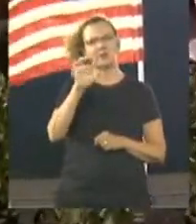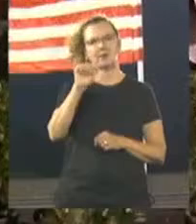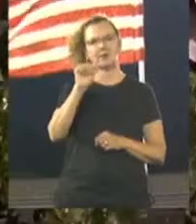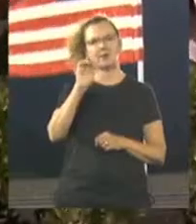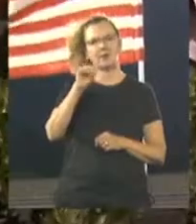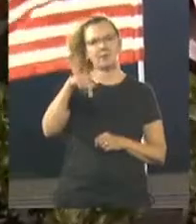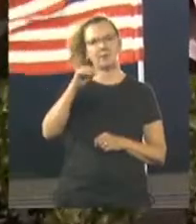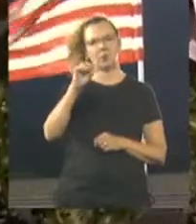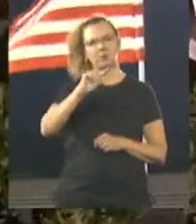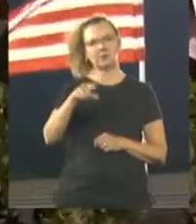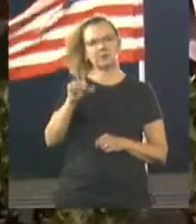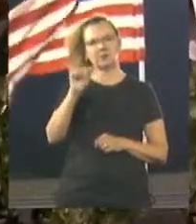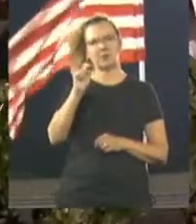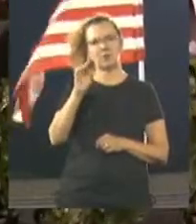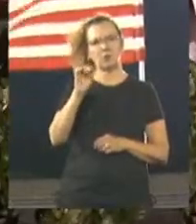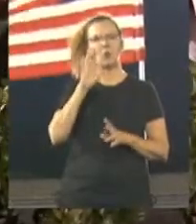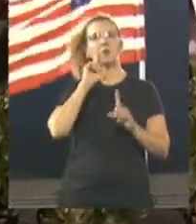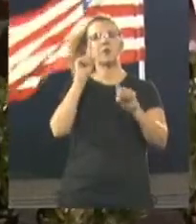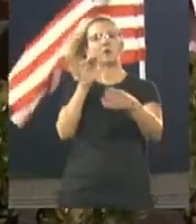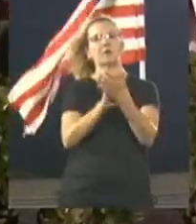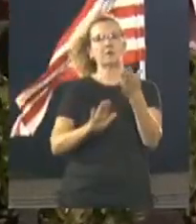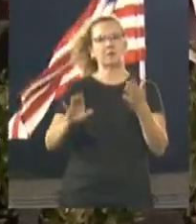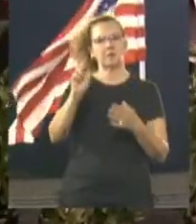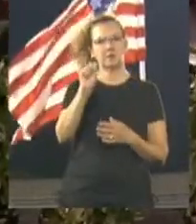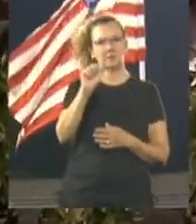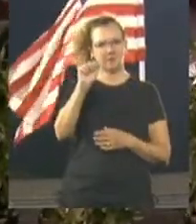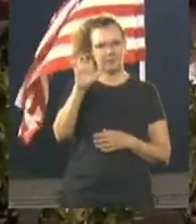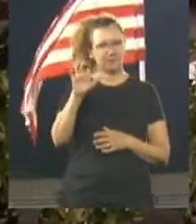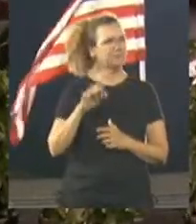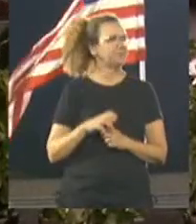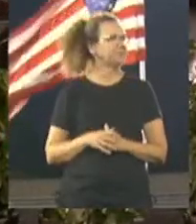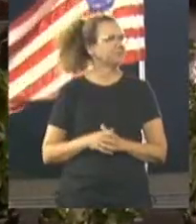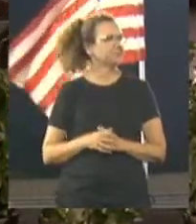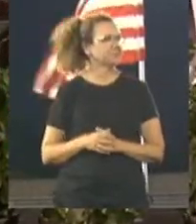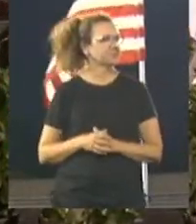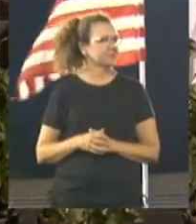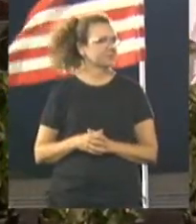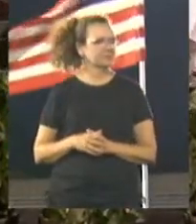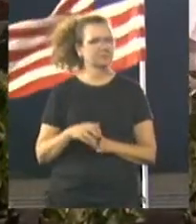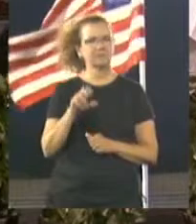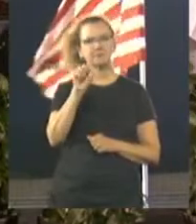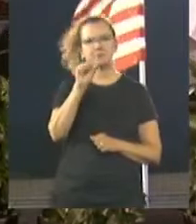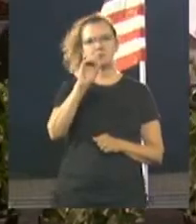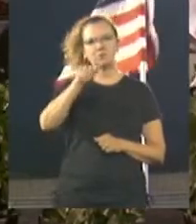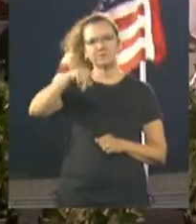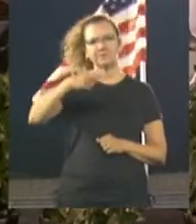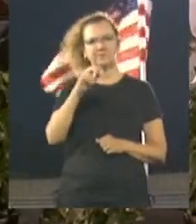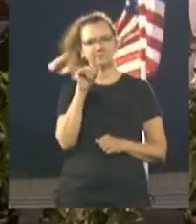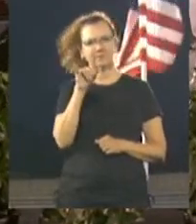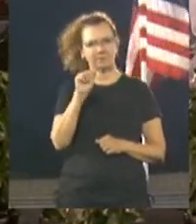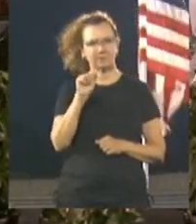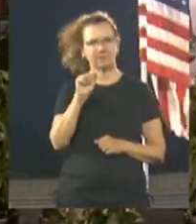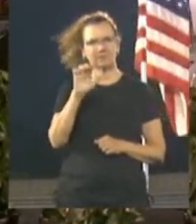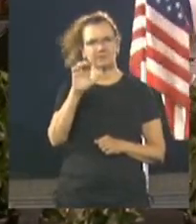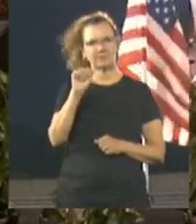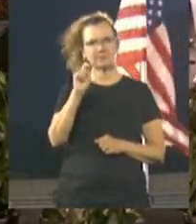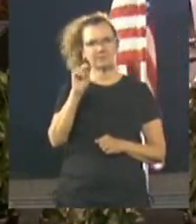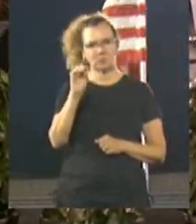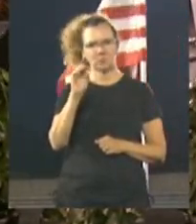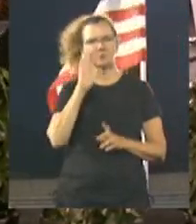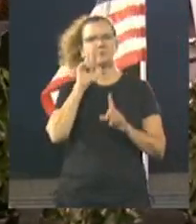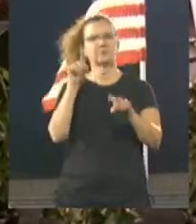will be attending San Antonio College. Sophia P. Cano will